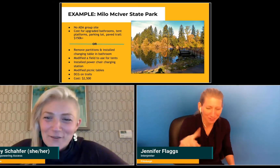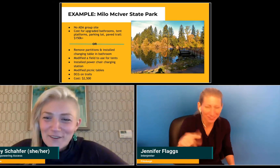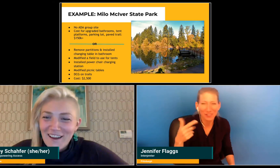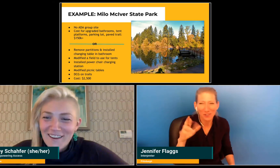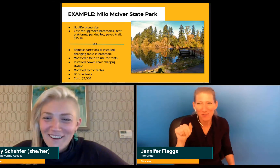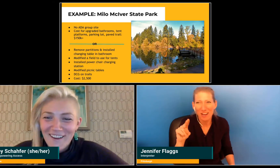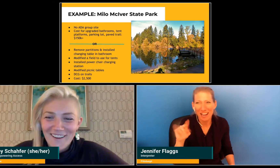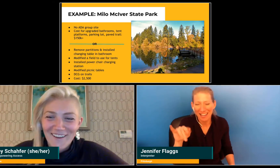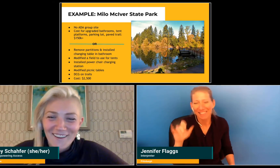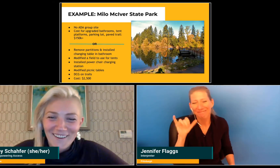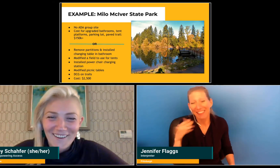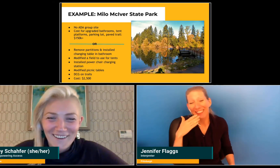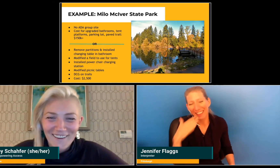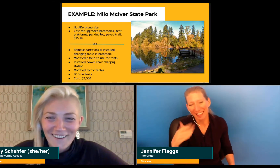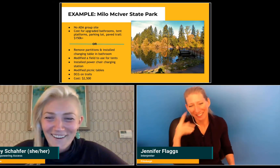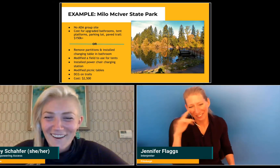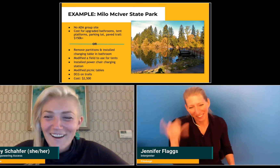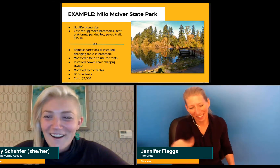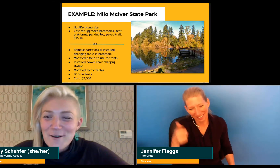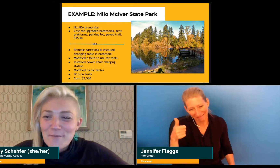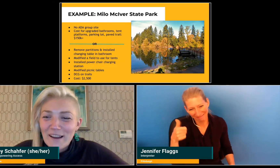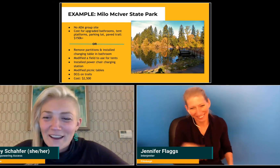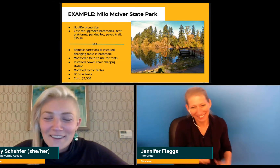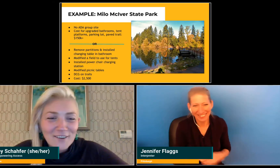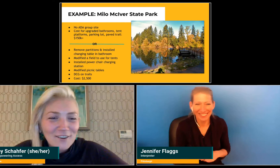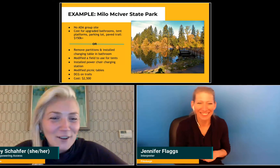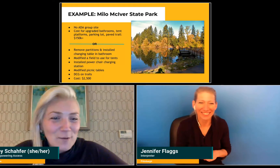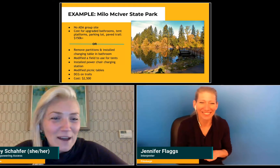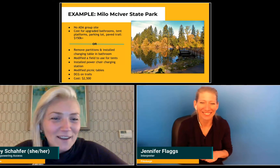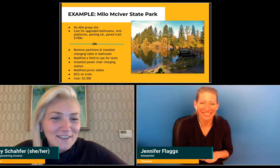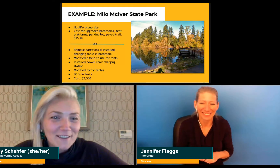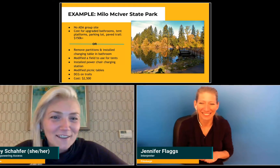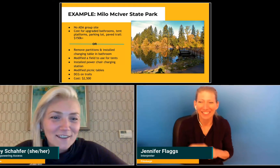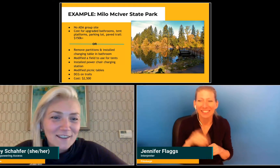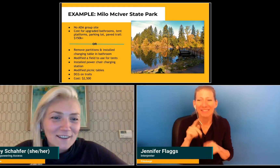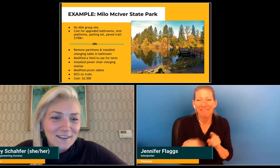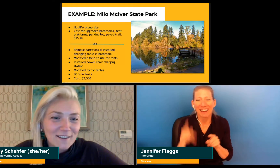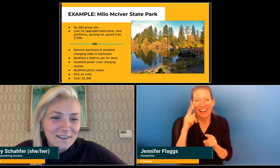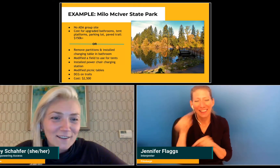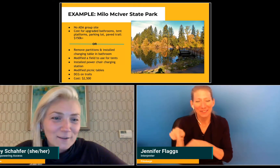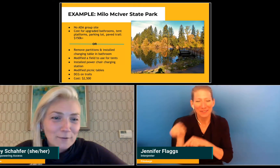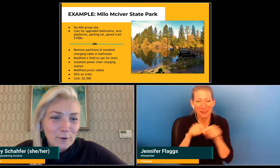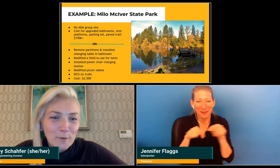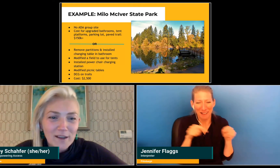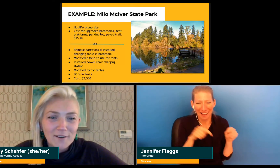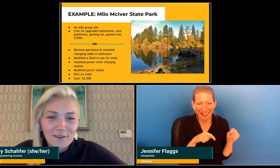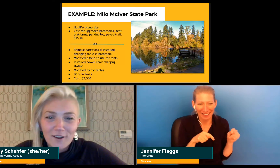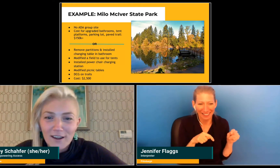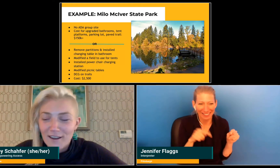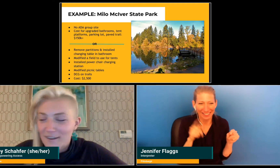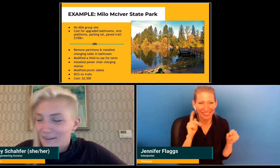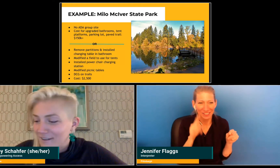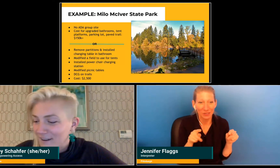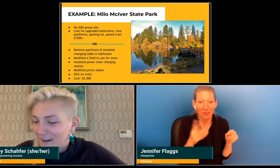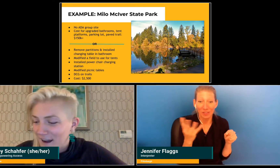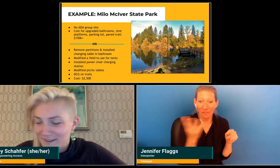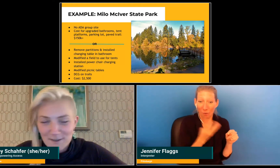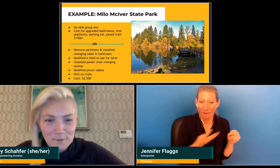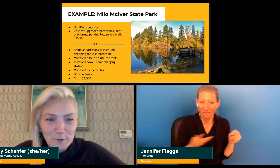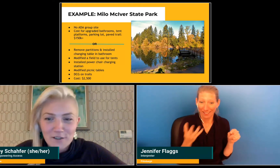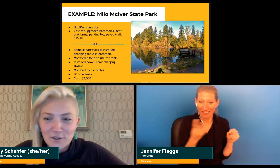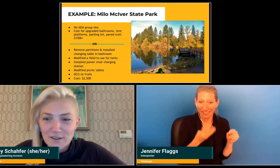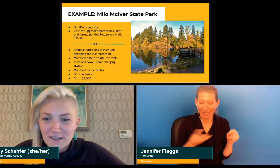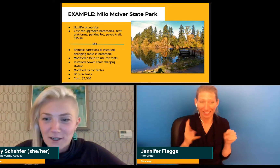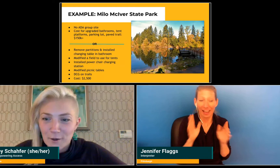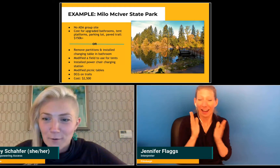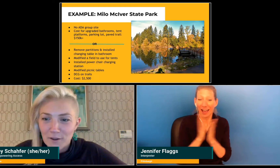Thank you for that. But I think we'll go back to the 4 panel and ask